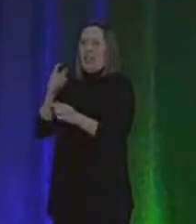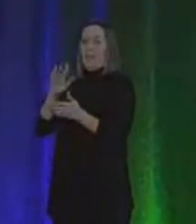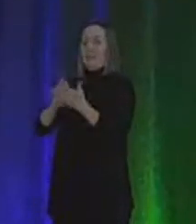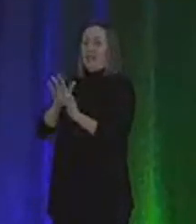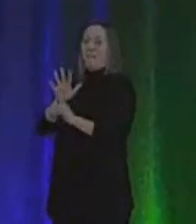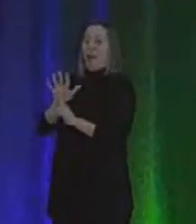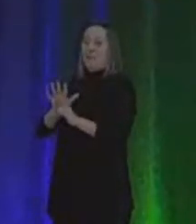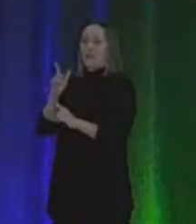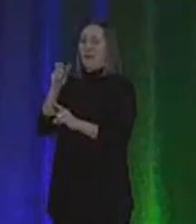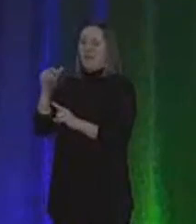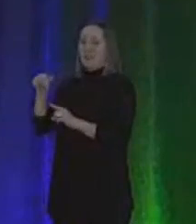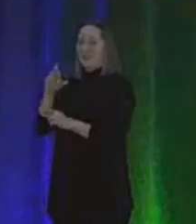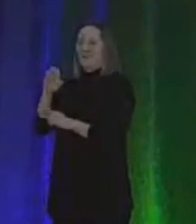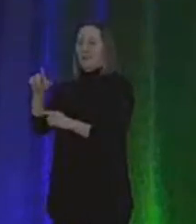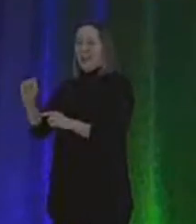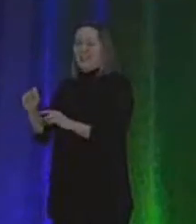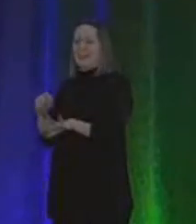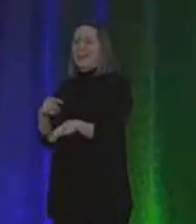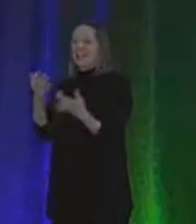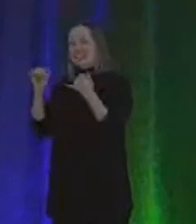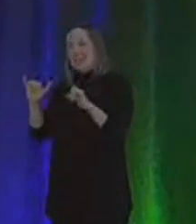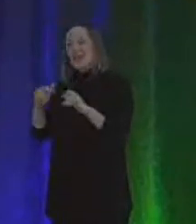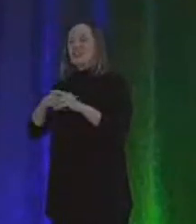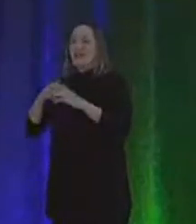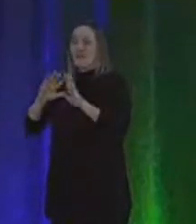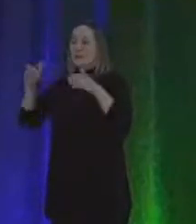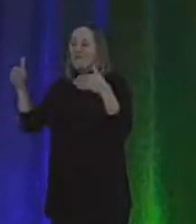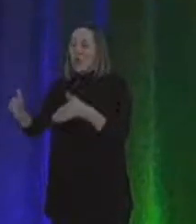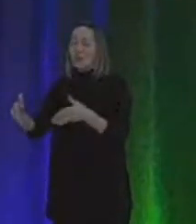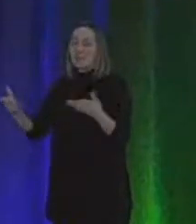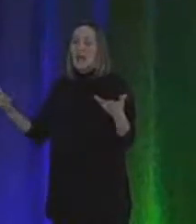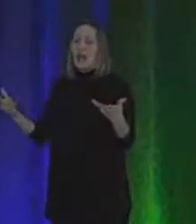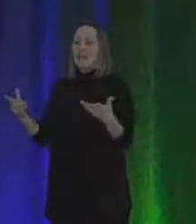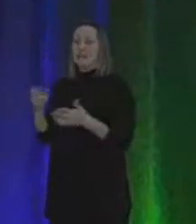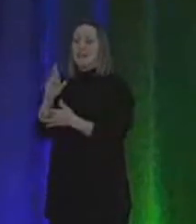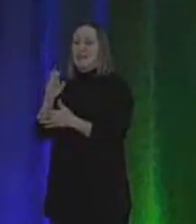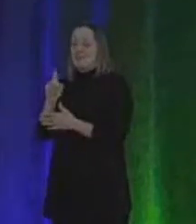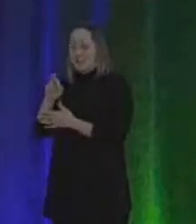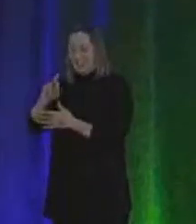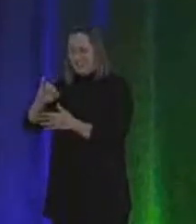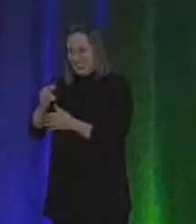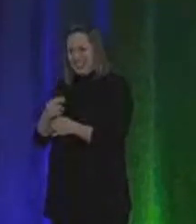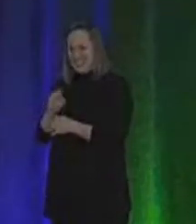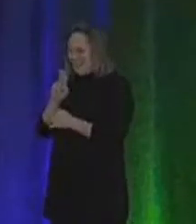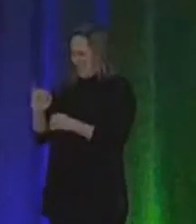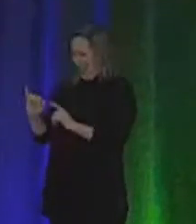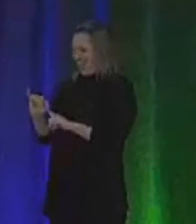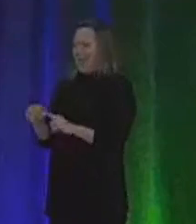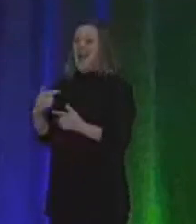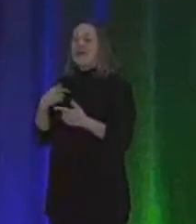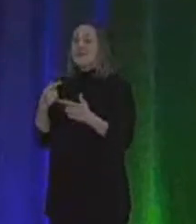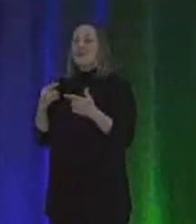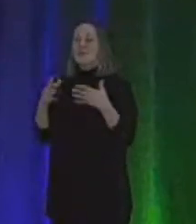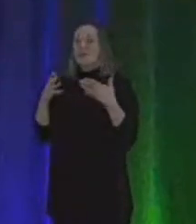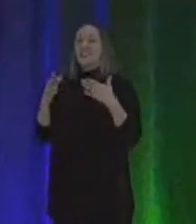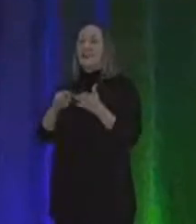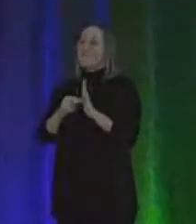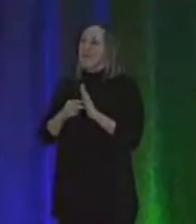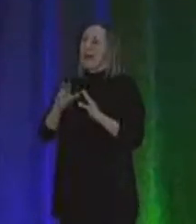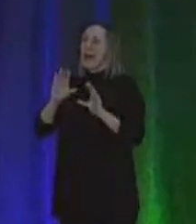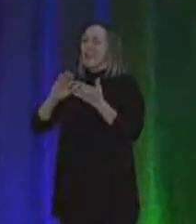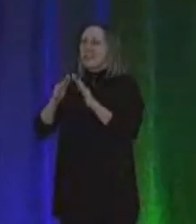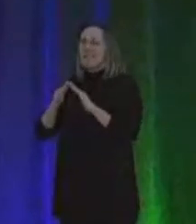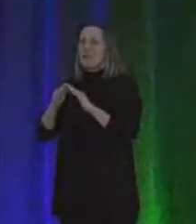React was, and still is, very much focused on rendering and UI, which kind of led the community to come up with